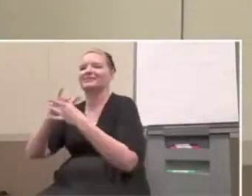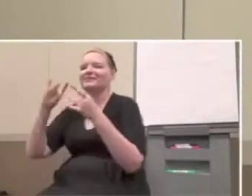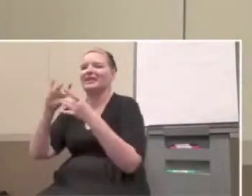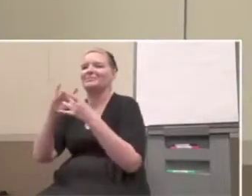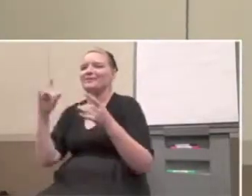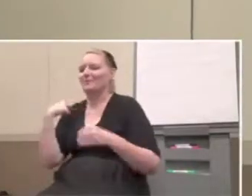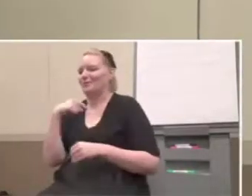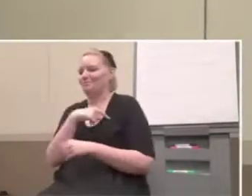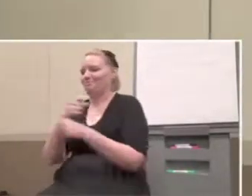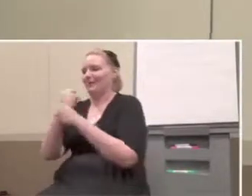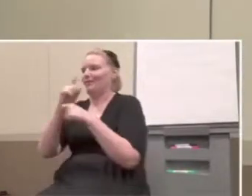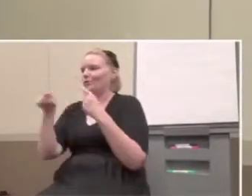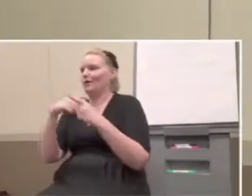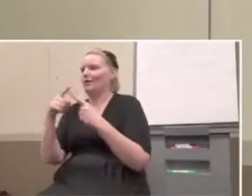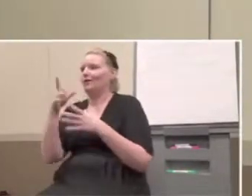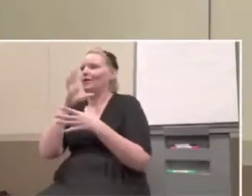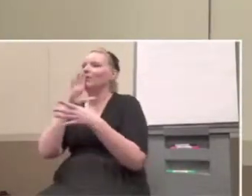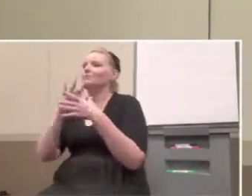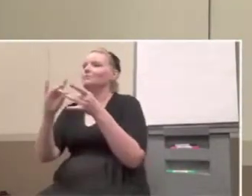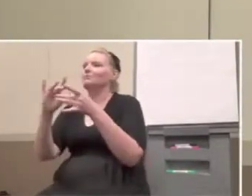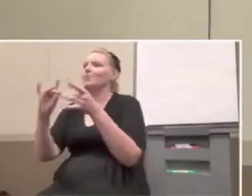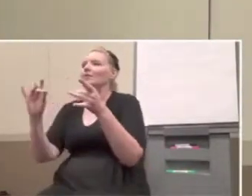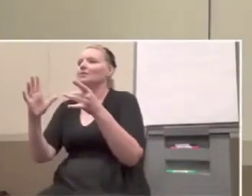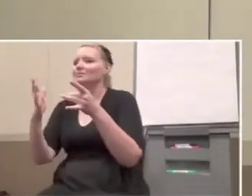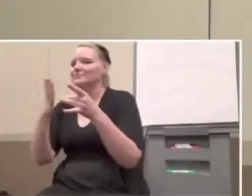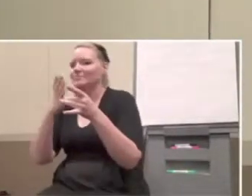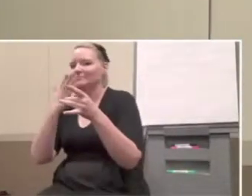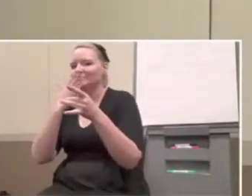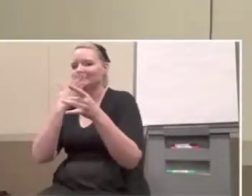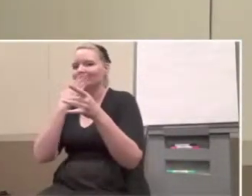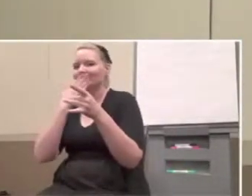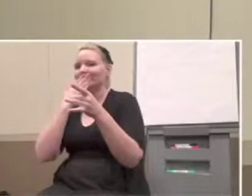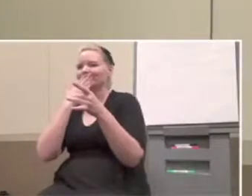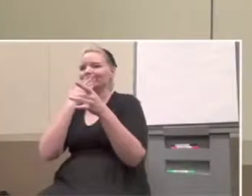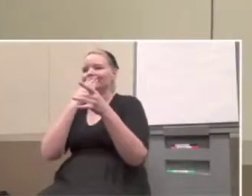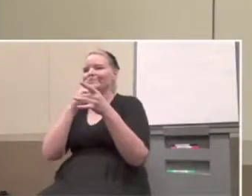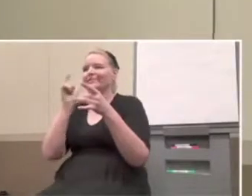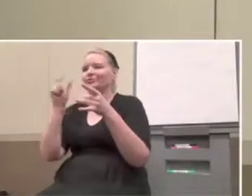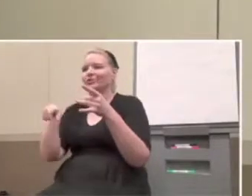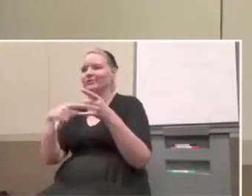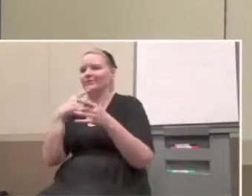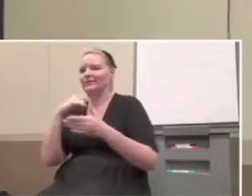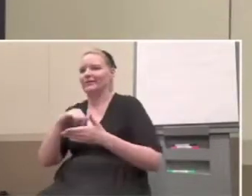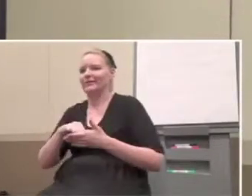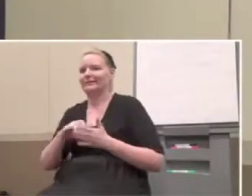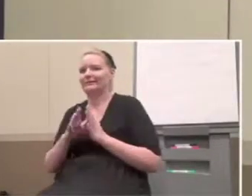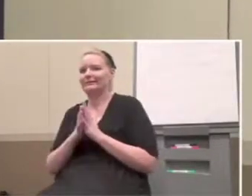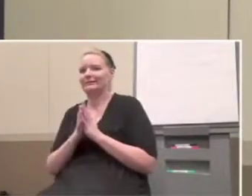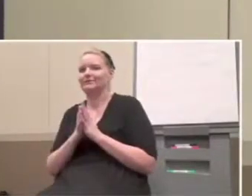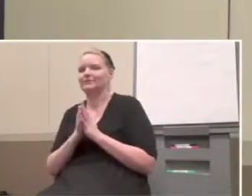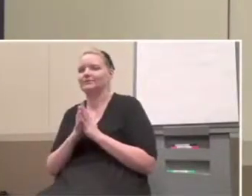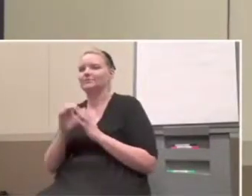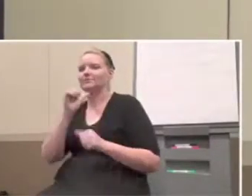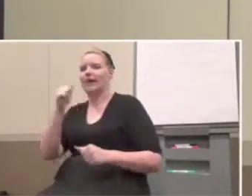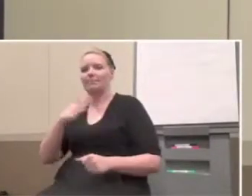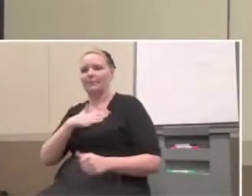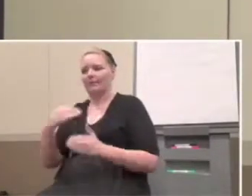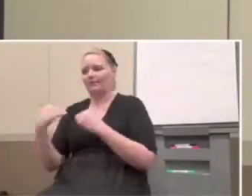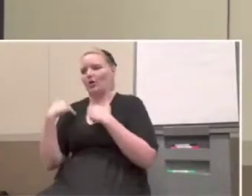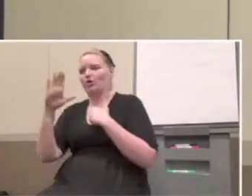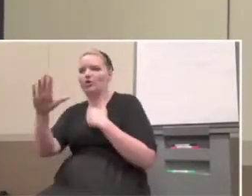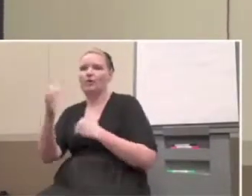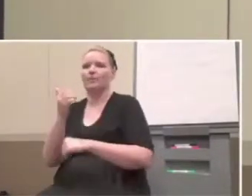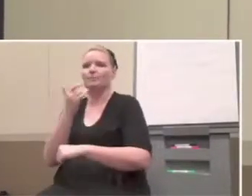moment they come out of our mouths, we're like, oh, I shouldn't have said that. Should not have said that. Like, it's not my fault your mother's a drug